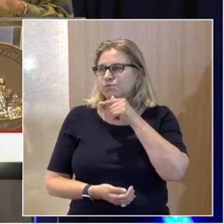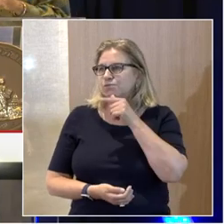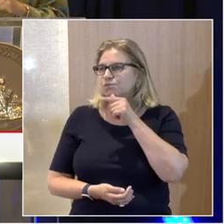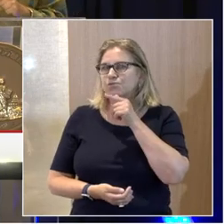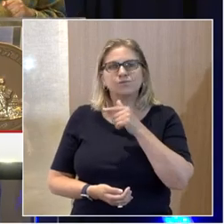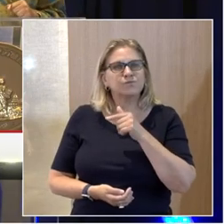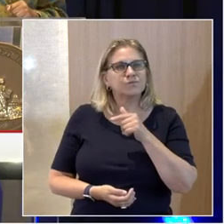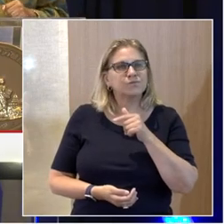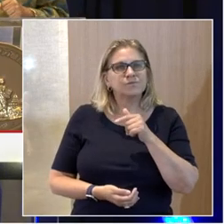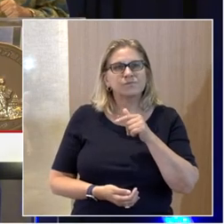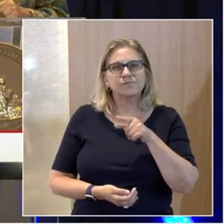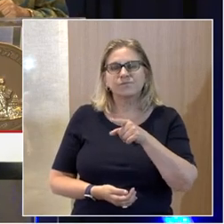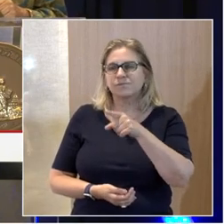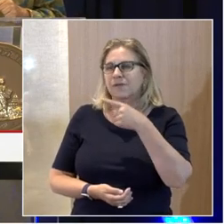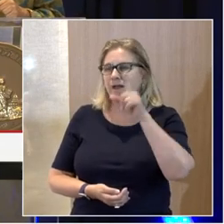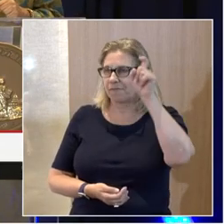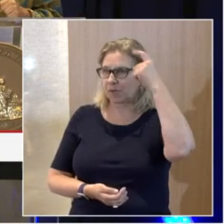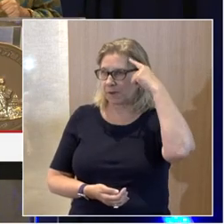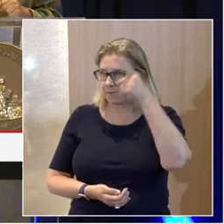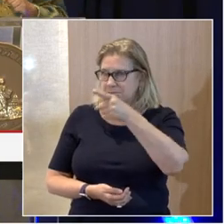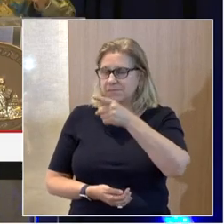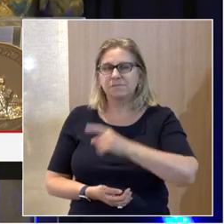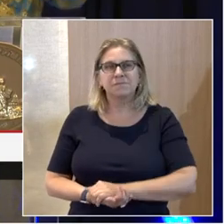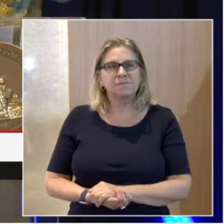government? Someone else.